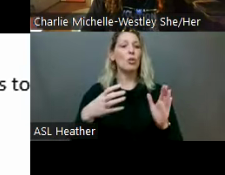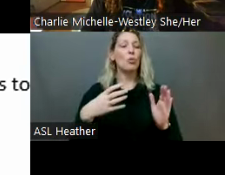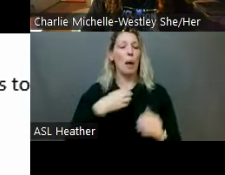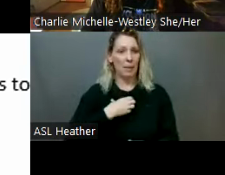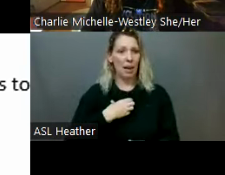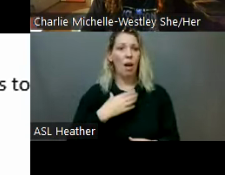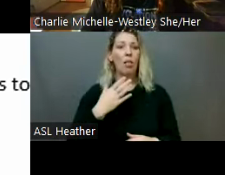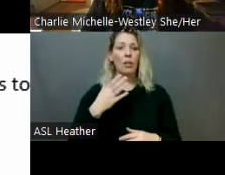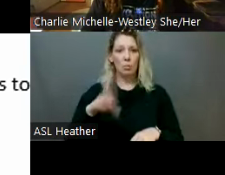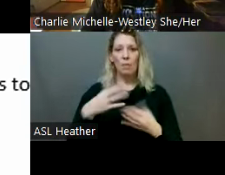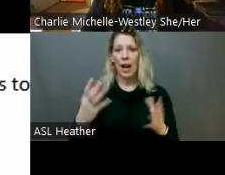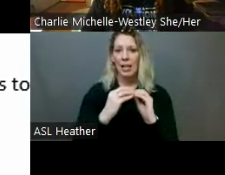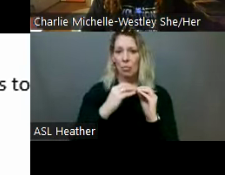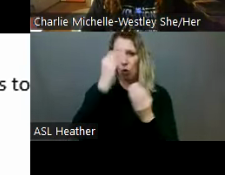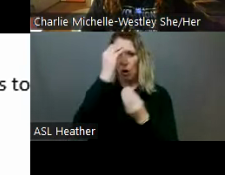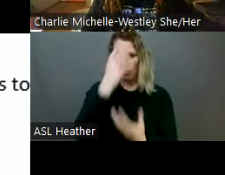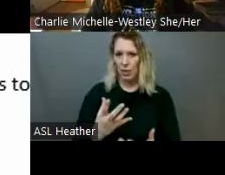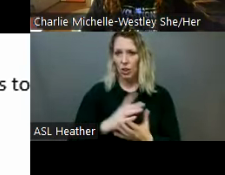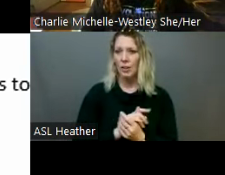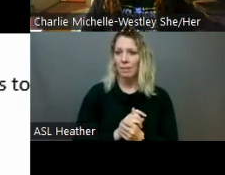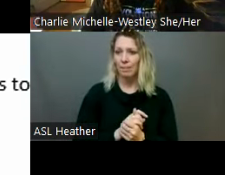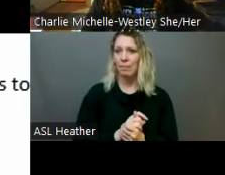providing further information.